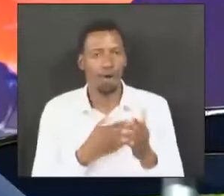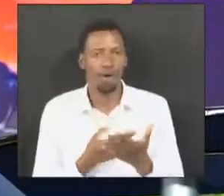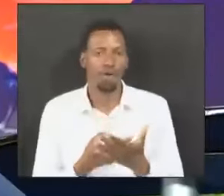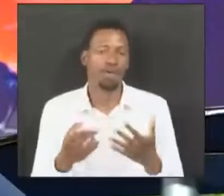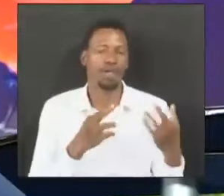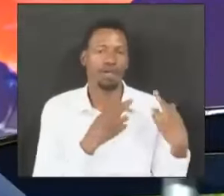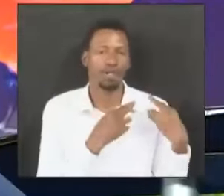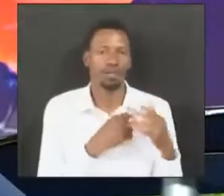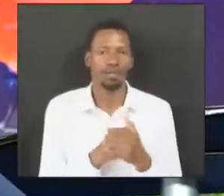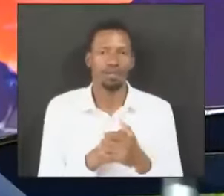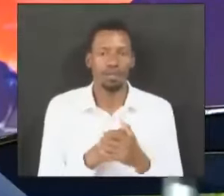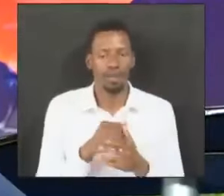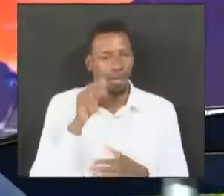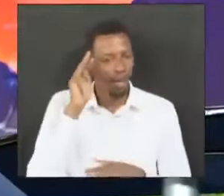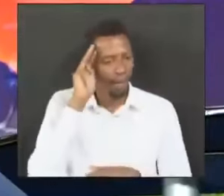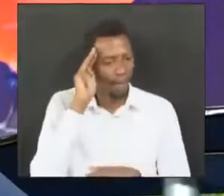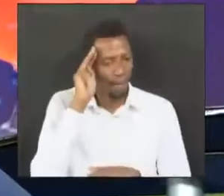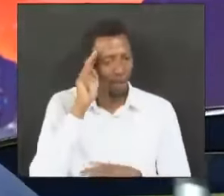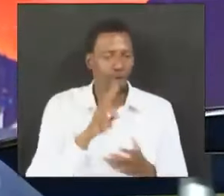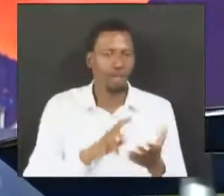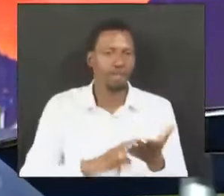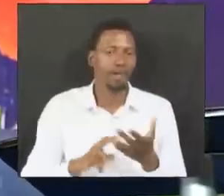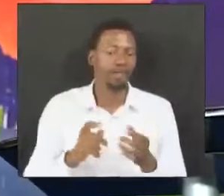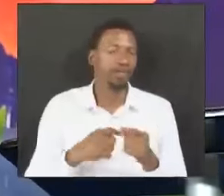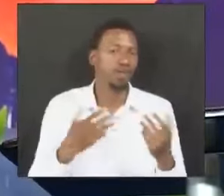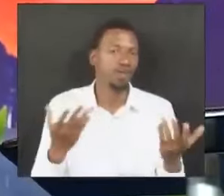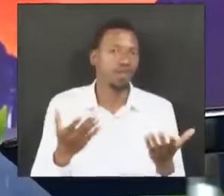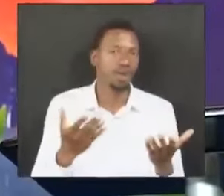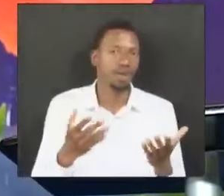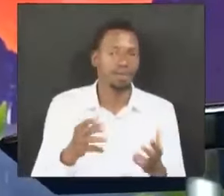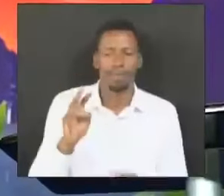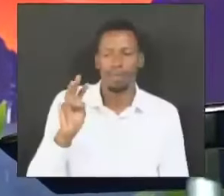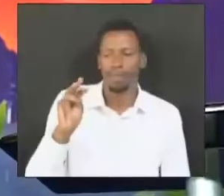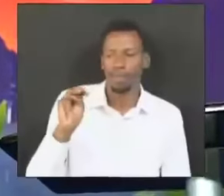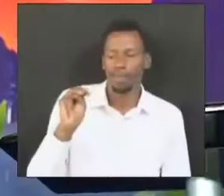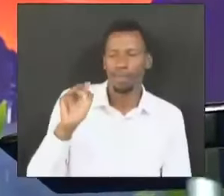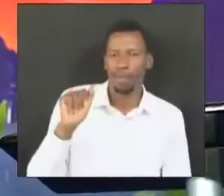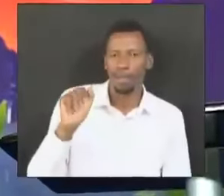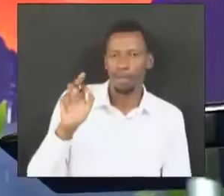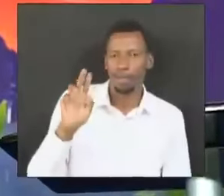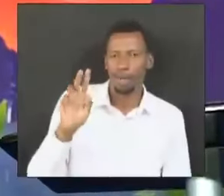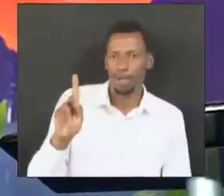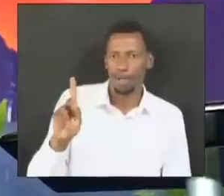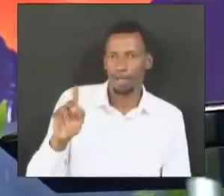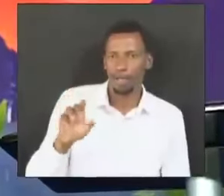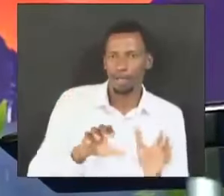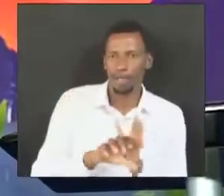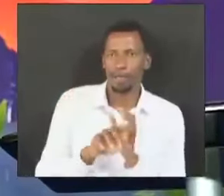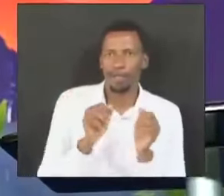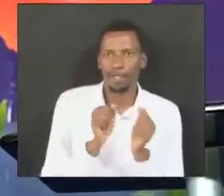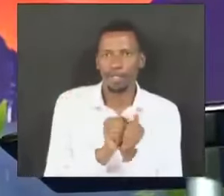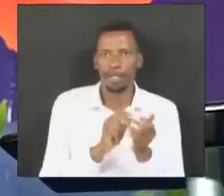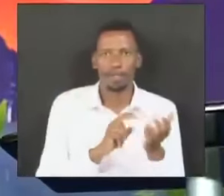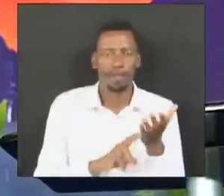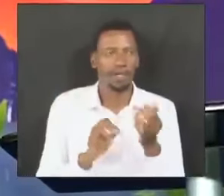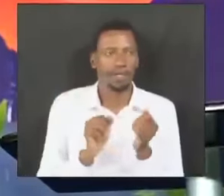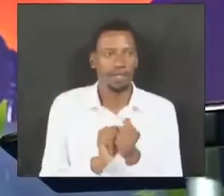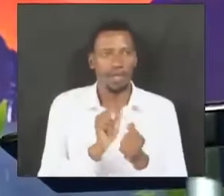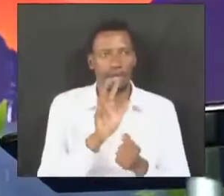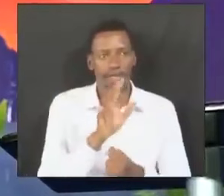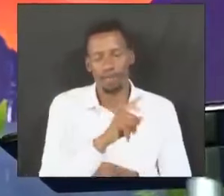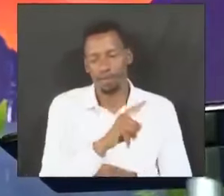The memory verse comes from the book of Mark, chapter 10, verse 13 to 16, and it